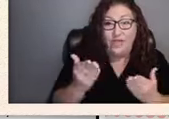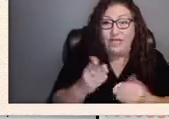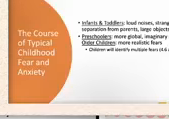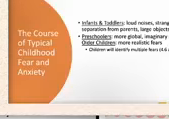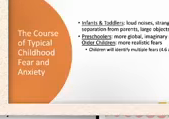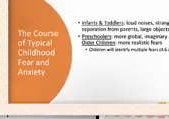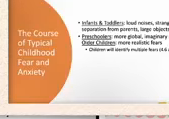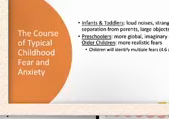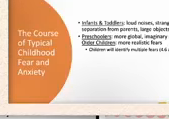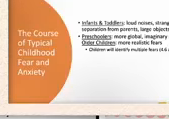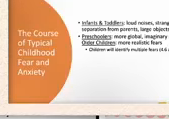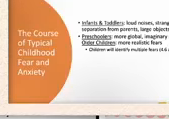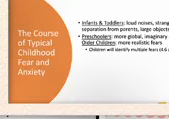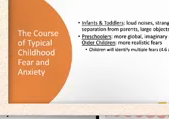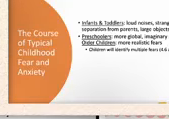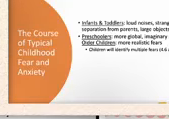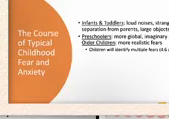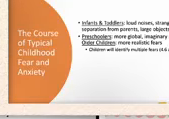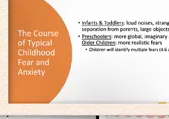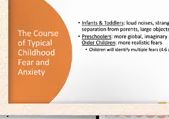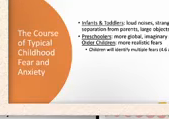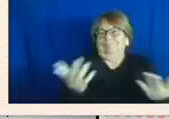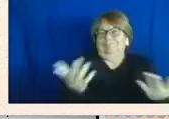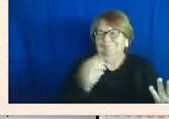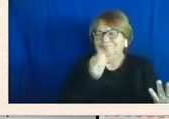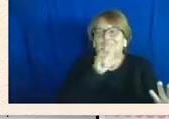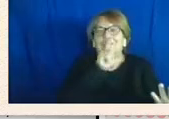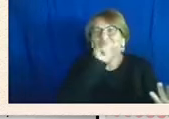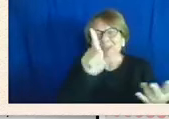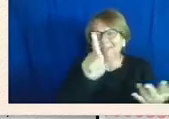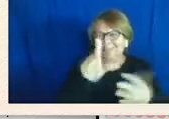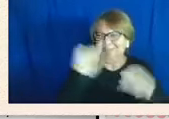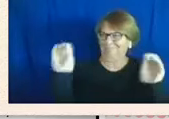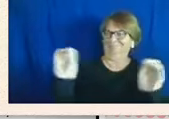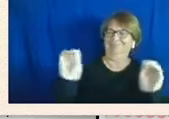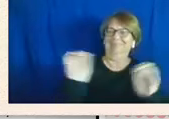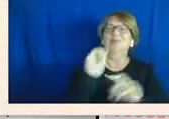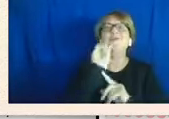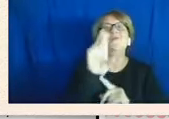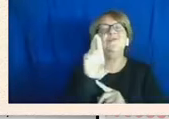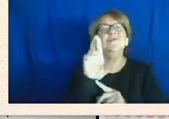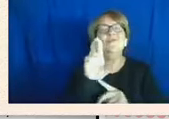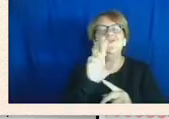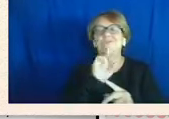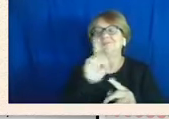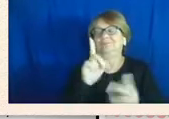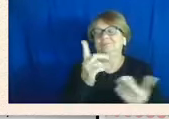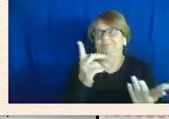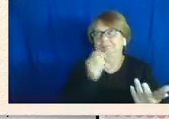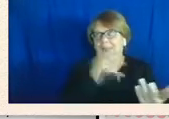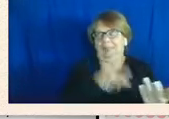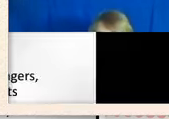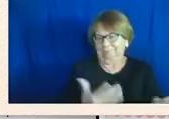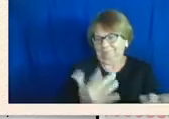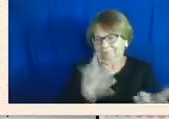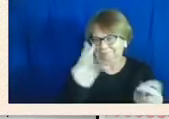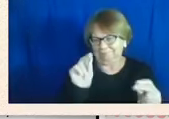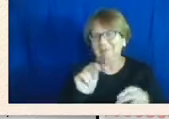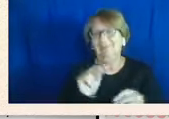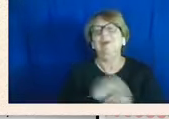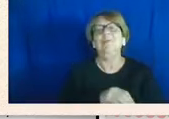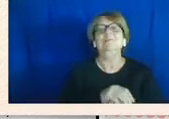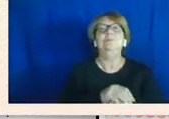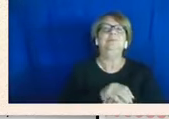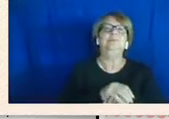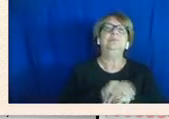either no, don't exist, or extraordinarily unlikely to exist. And of course,